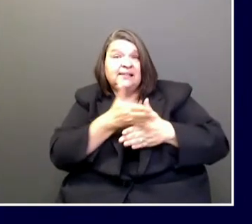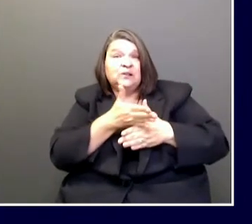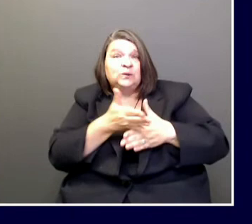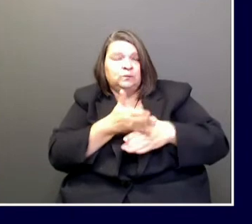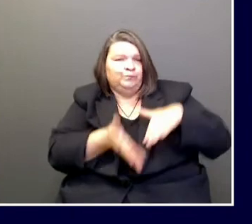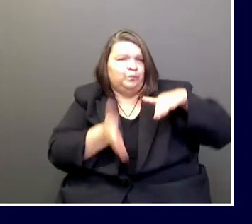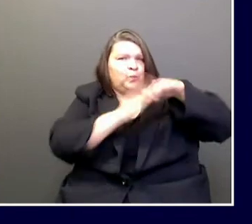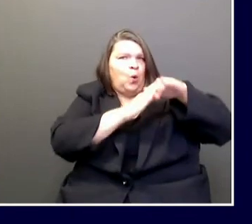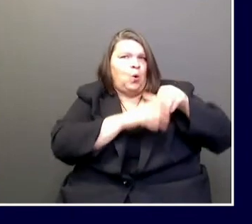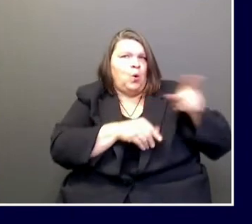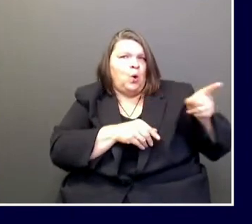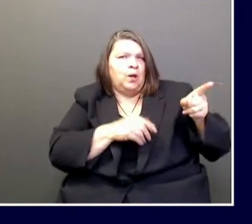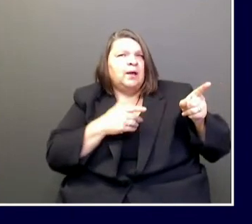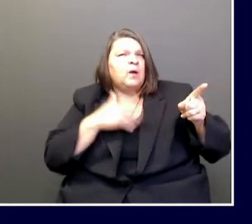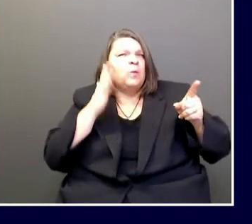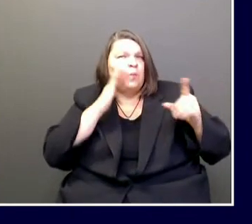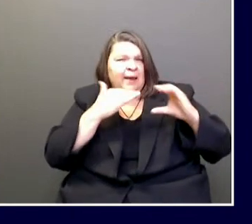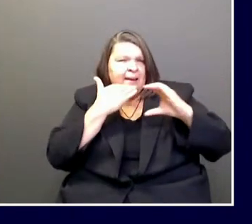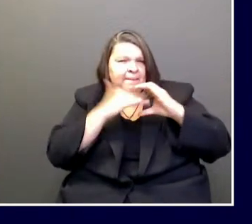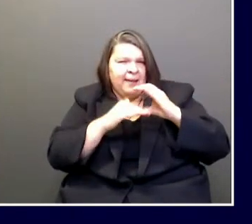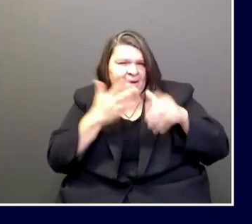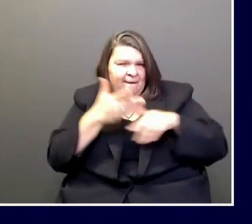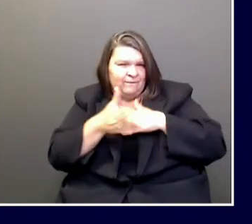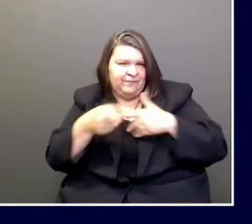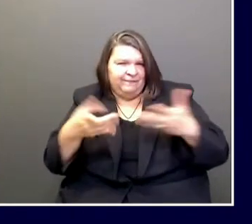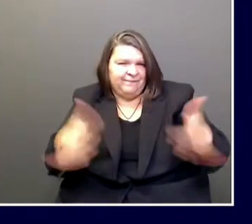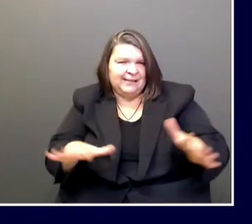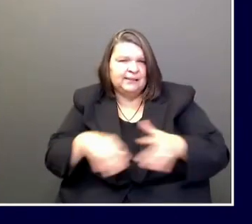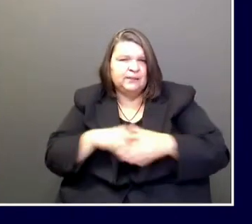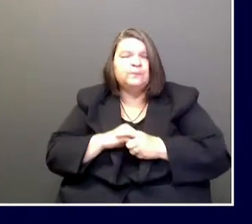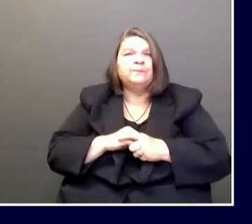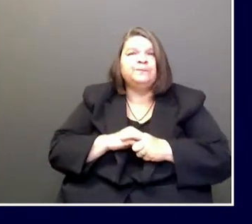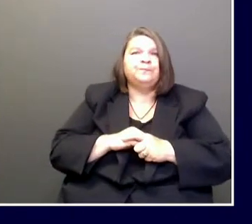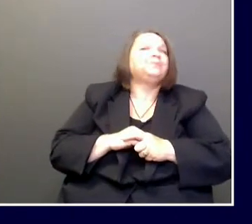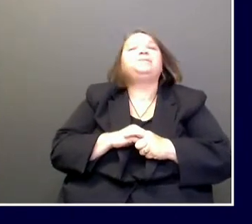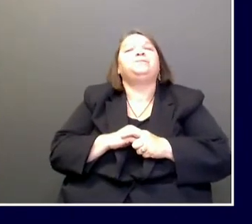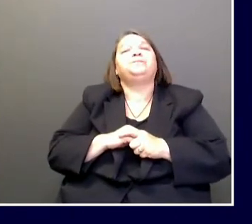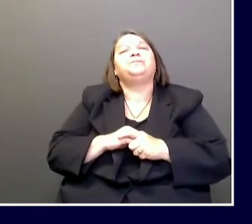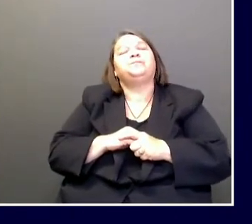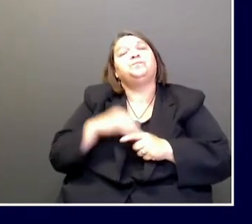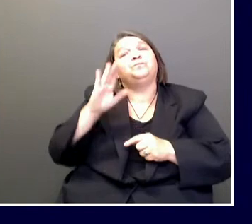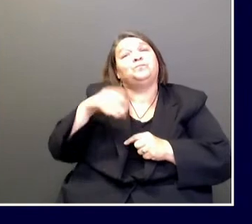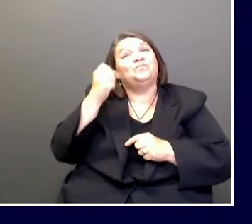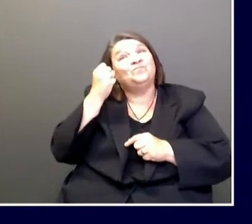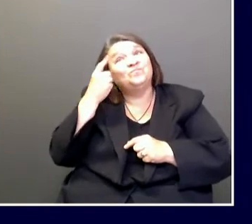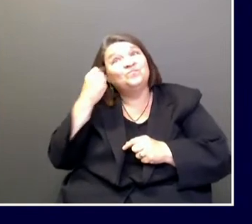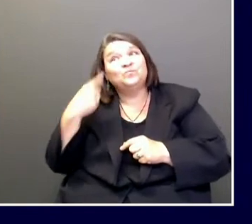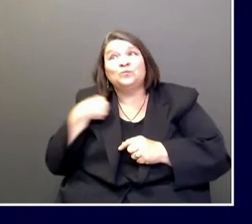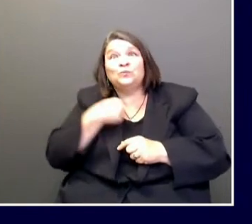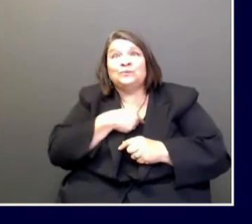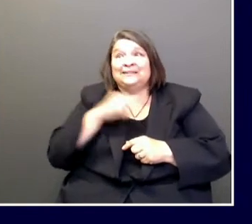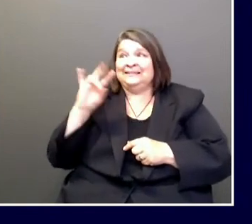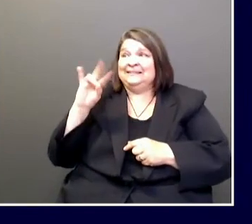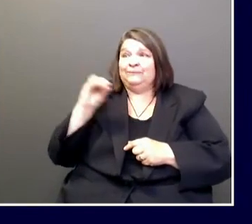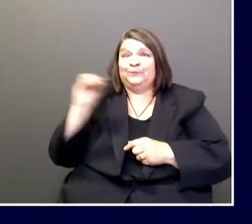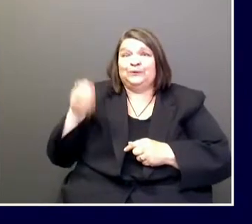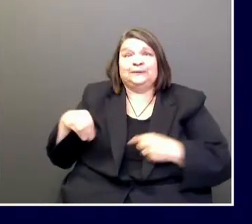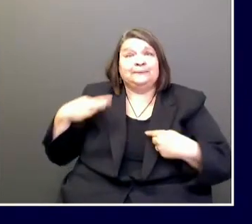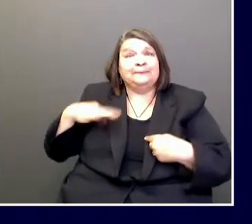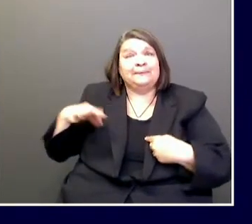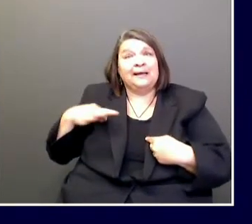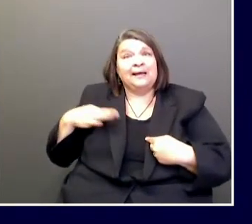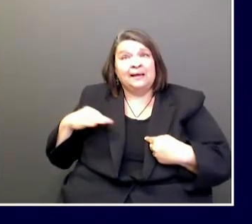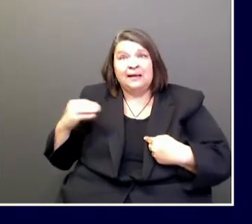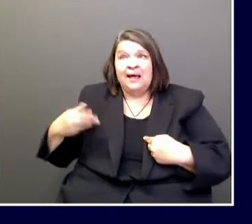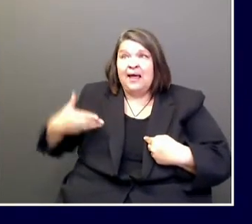and 80s? That's a possibility, but that would put us out of line with New England. It's more likely to be the case that we're in the 60%